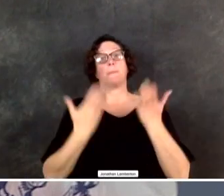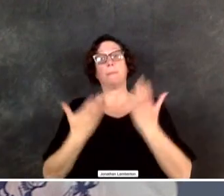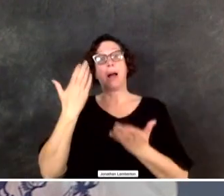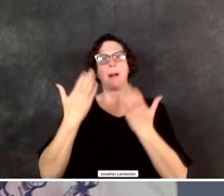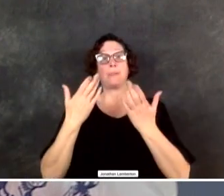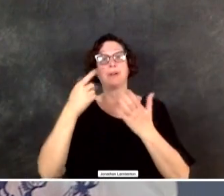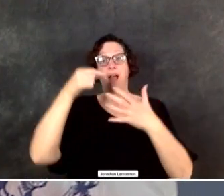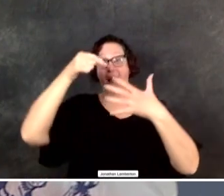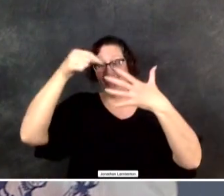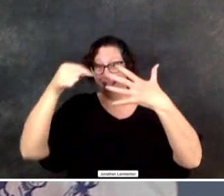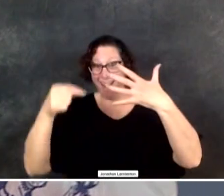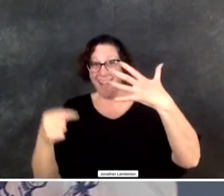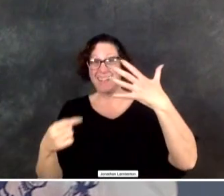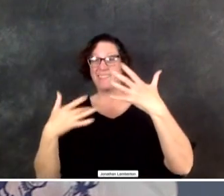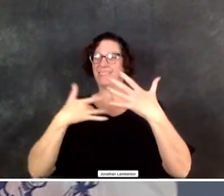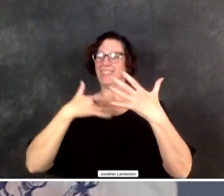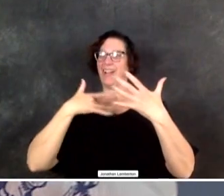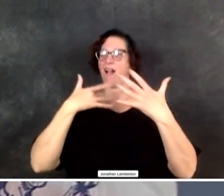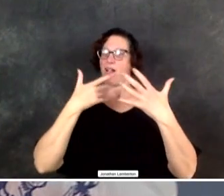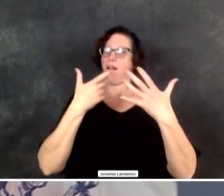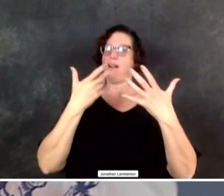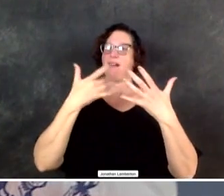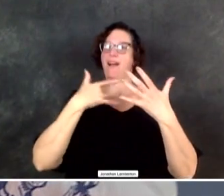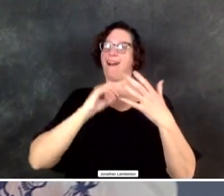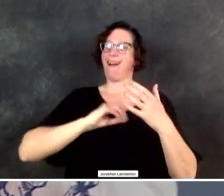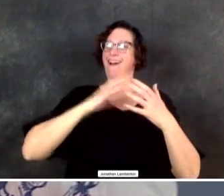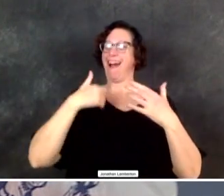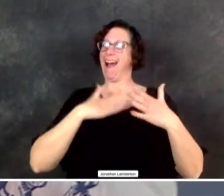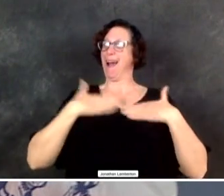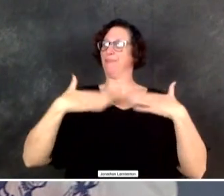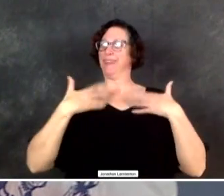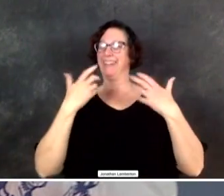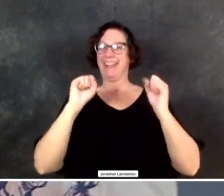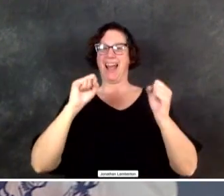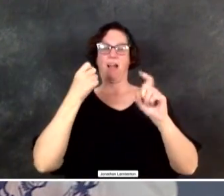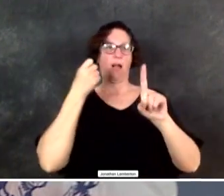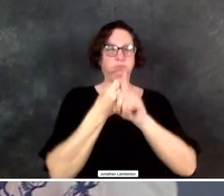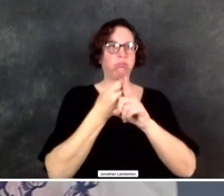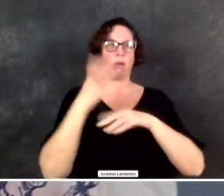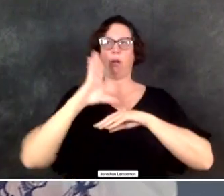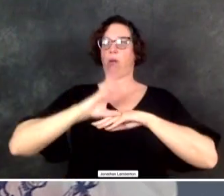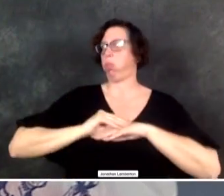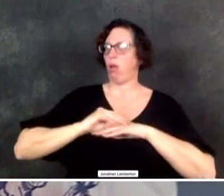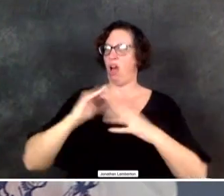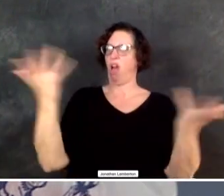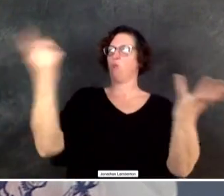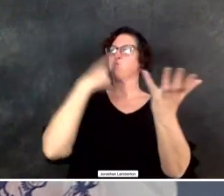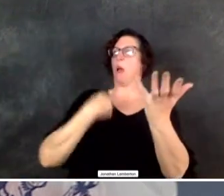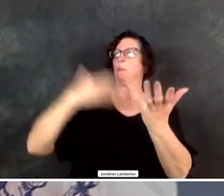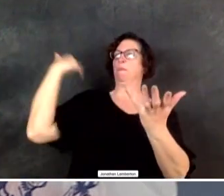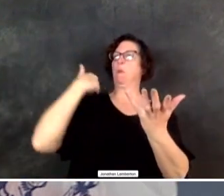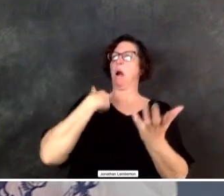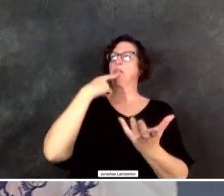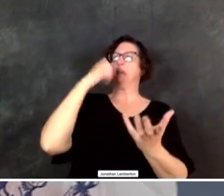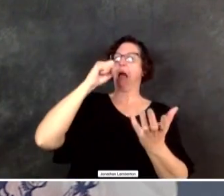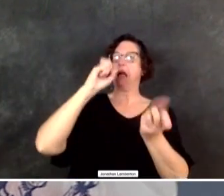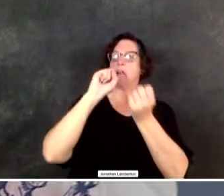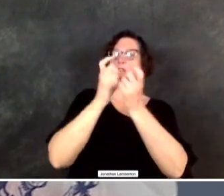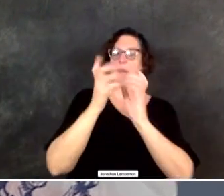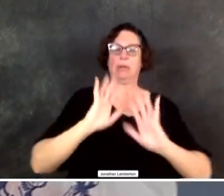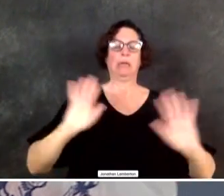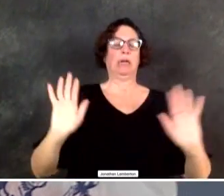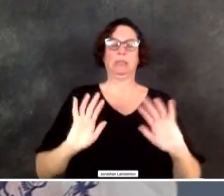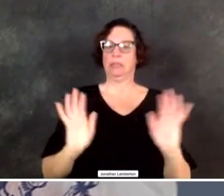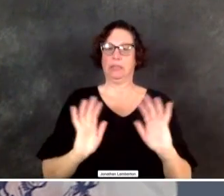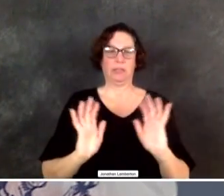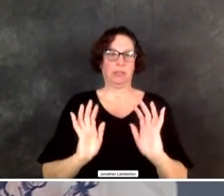makes sense to do the other way either. What I think makes 100% sense is to say, here is a